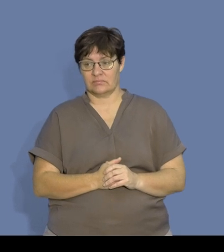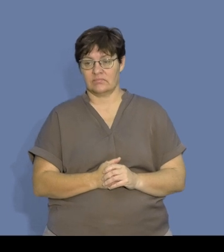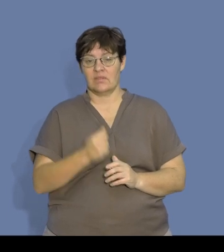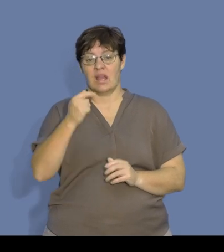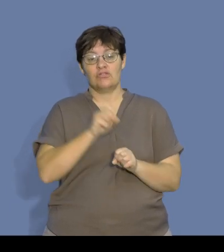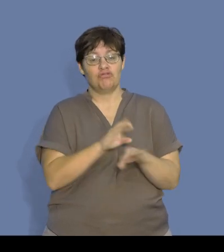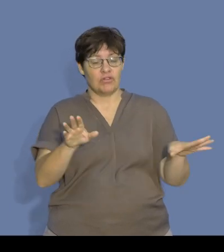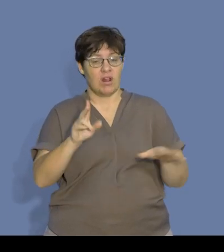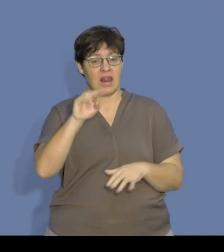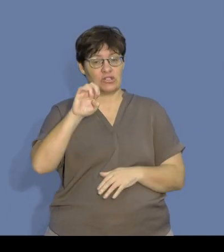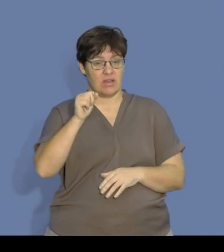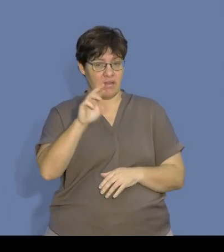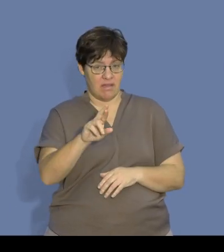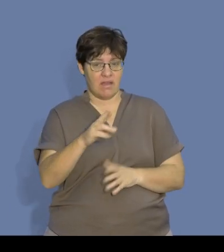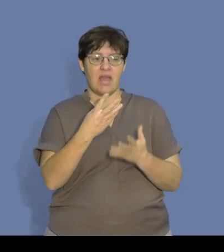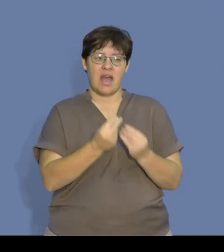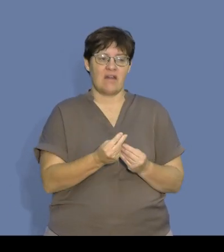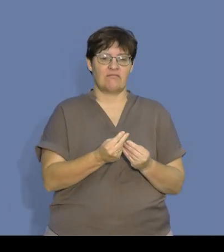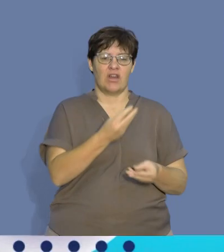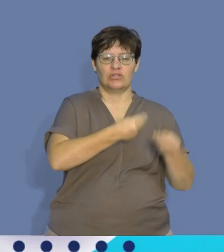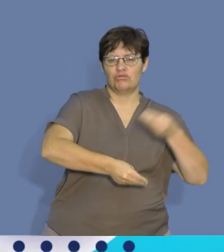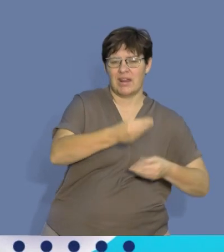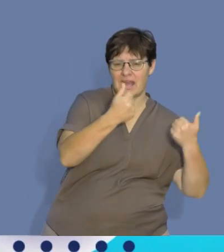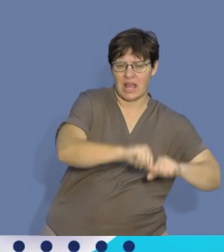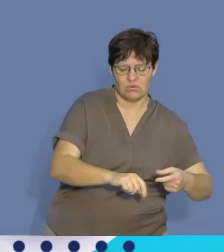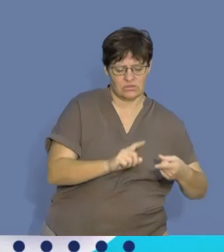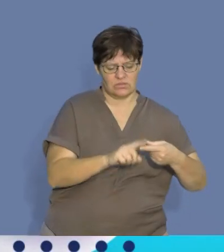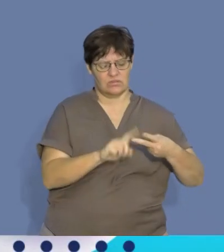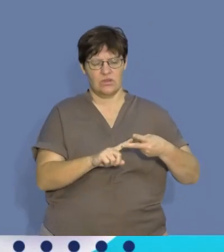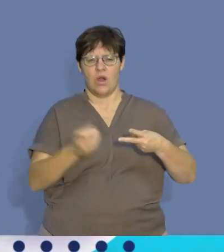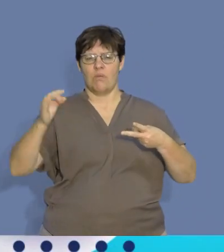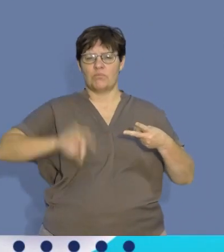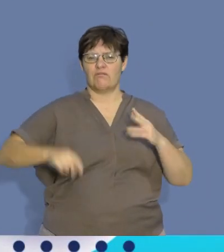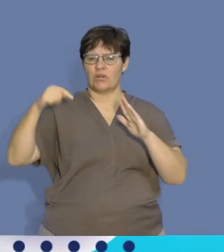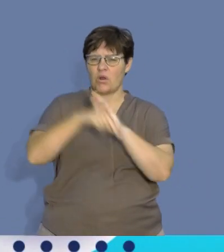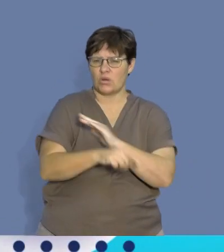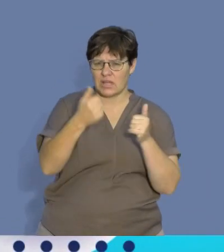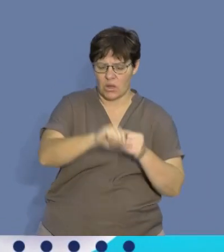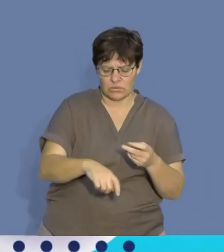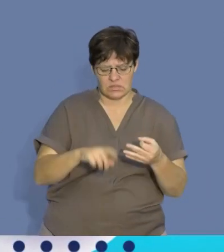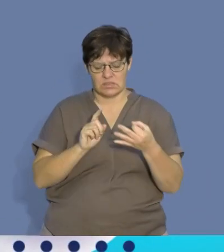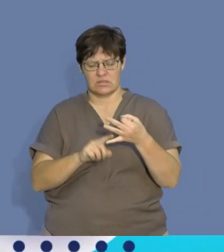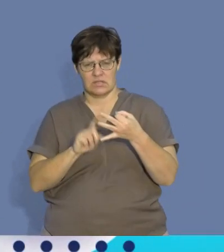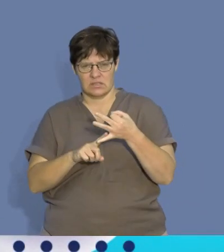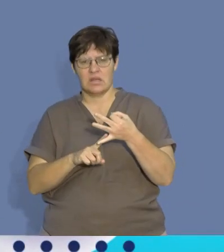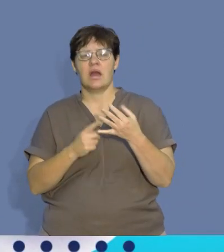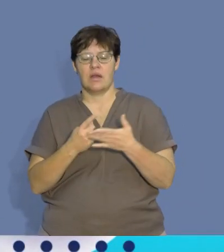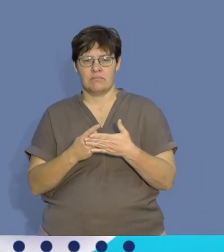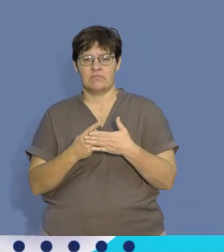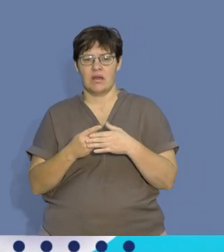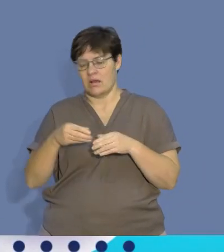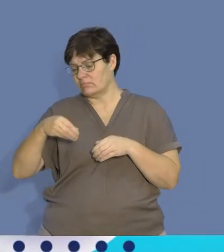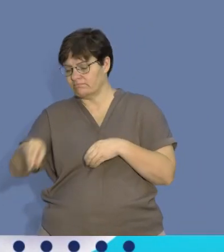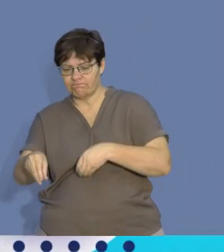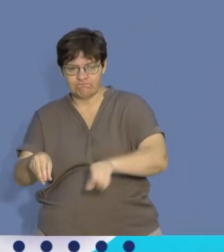ledger, we draw up the trading account, the profit and loss account, as well as the